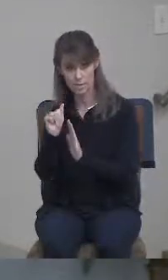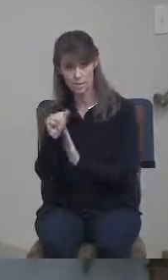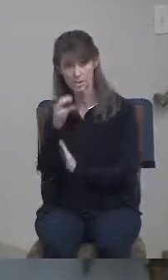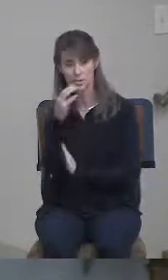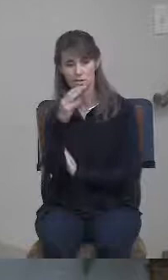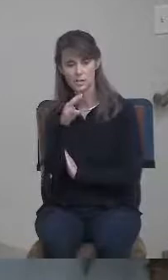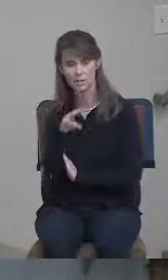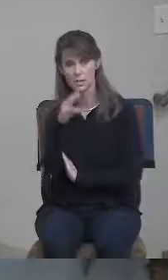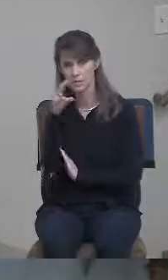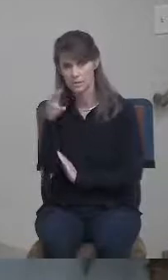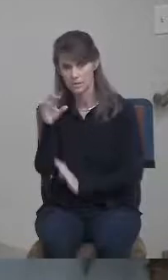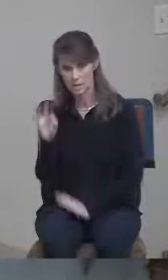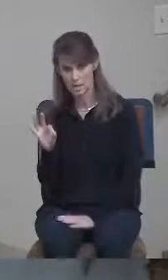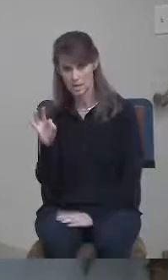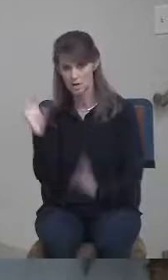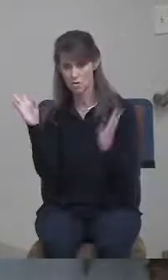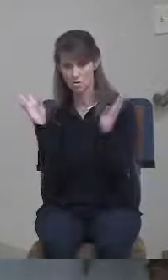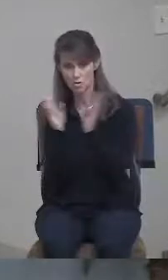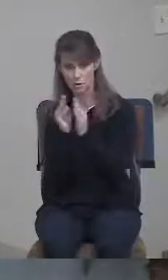1779, the